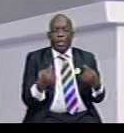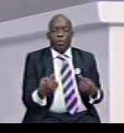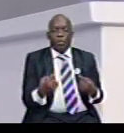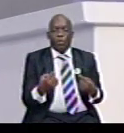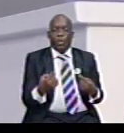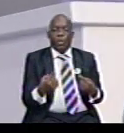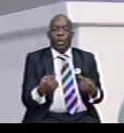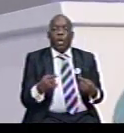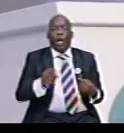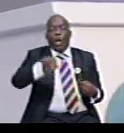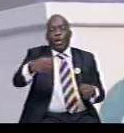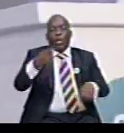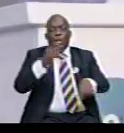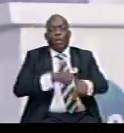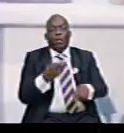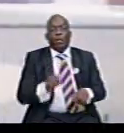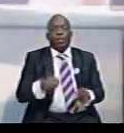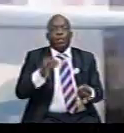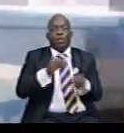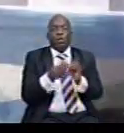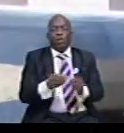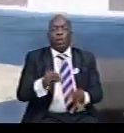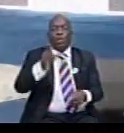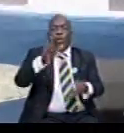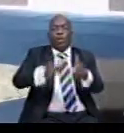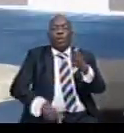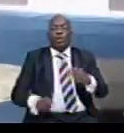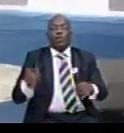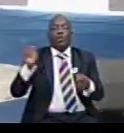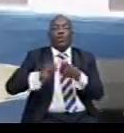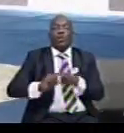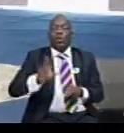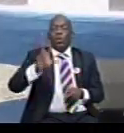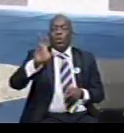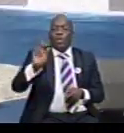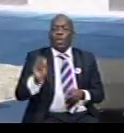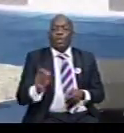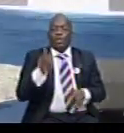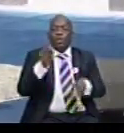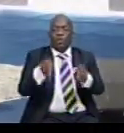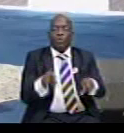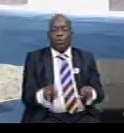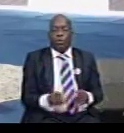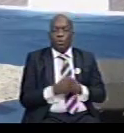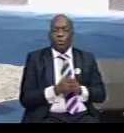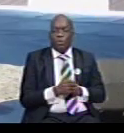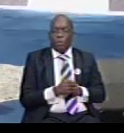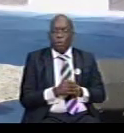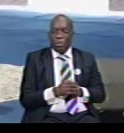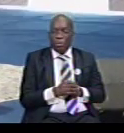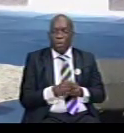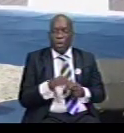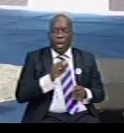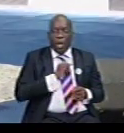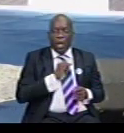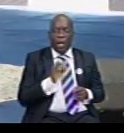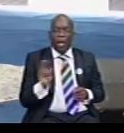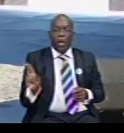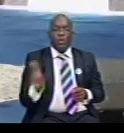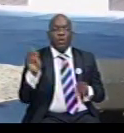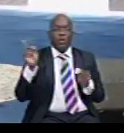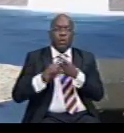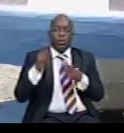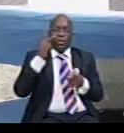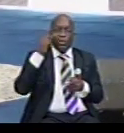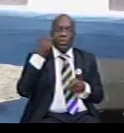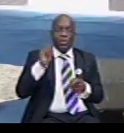to about 30 people. 10, 10, 10, 30 people. I used to see the hall filled